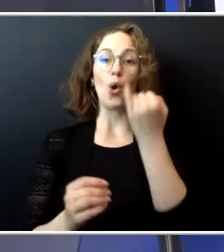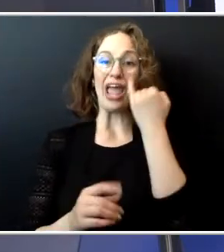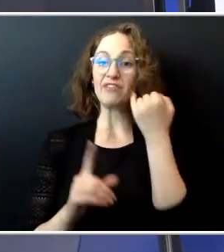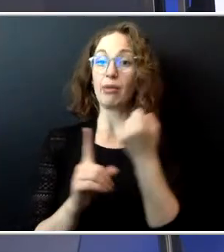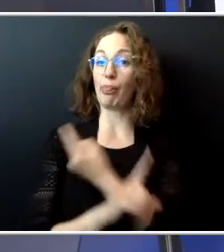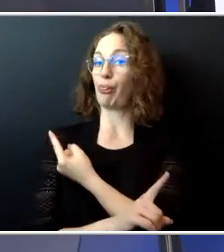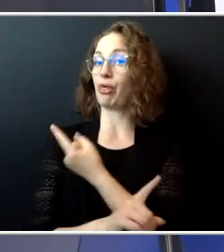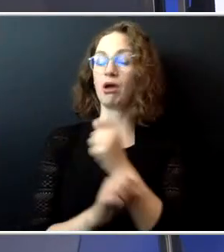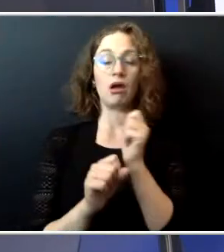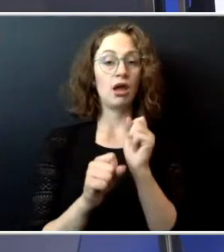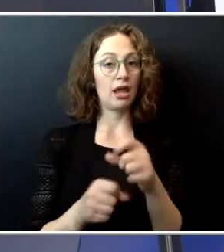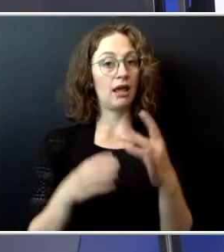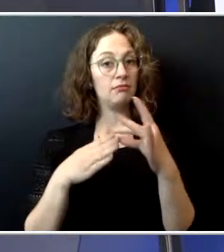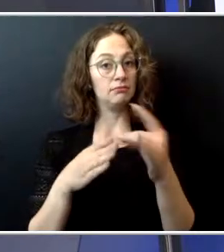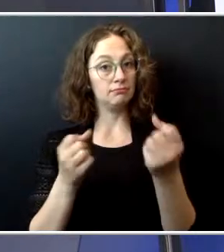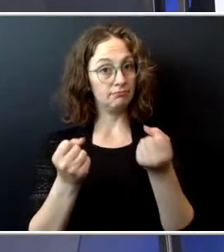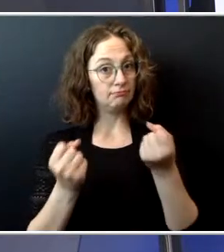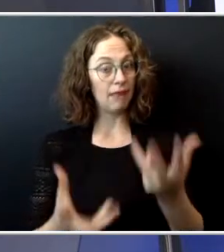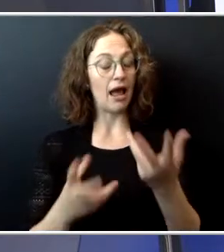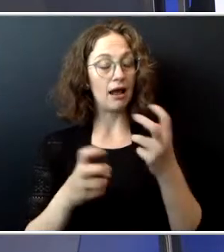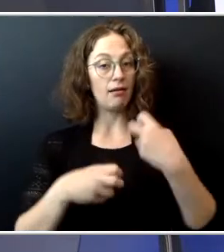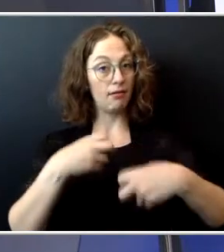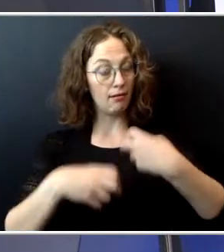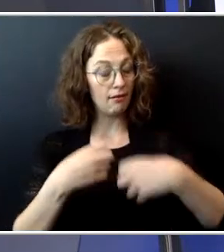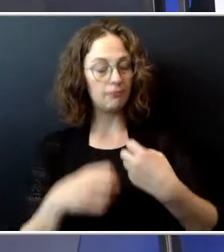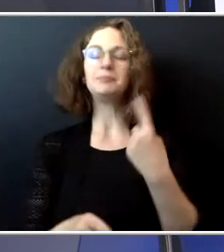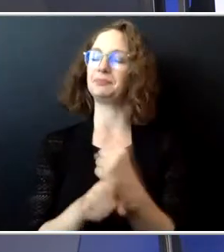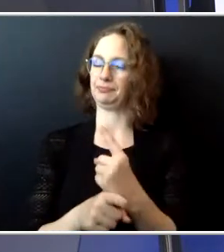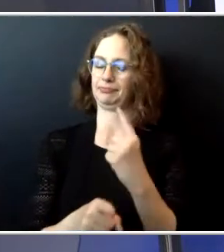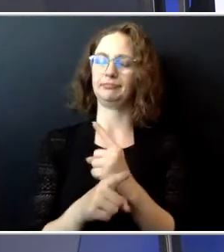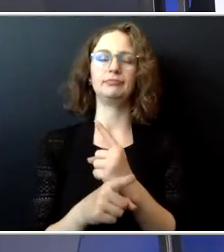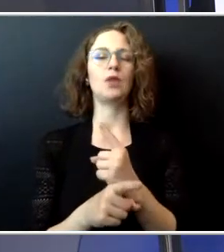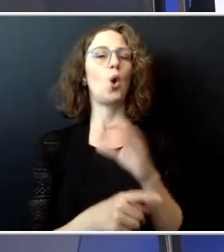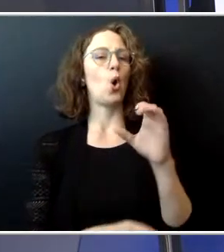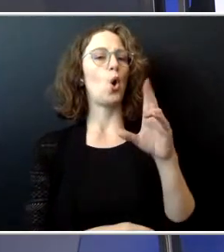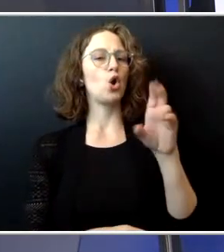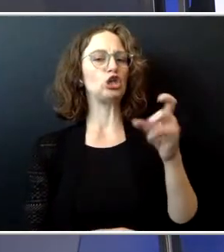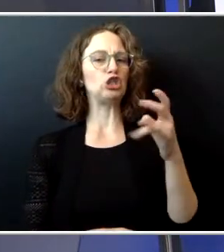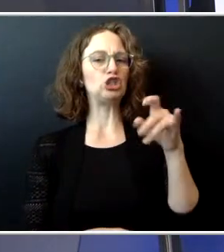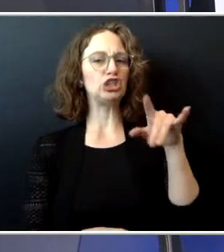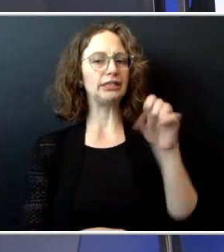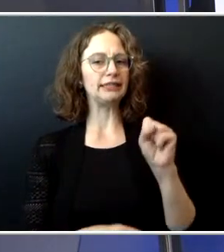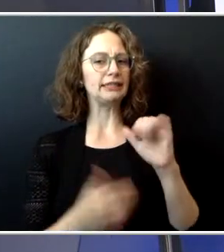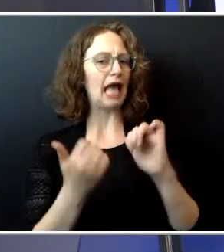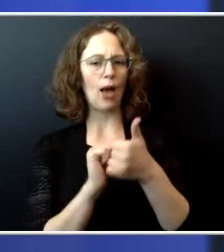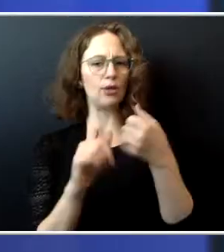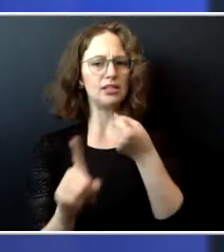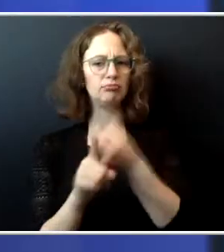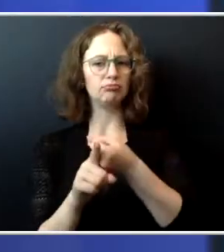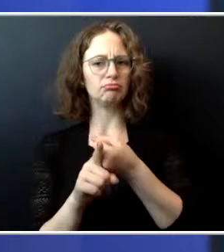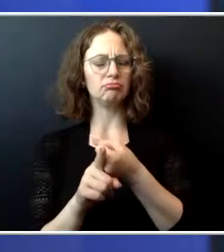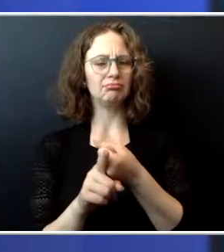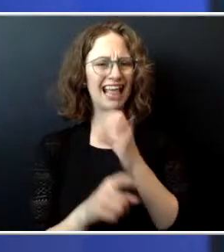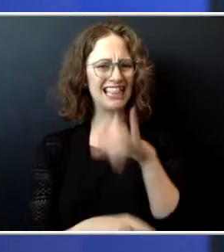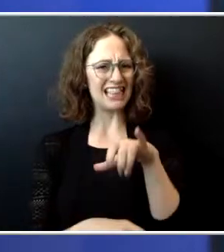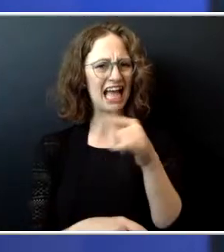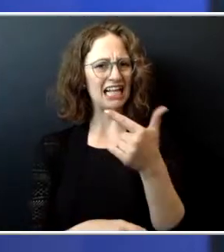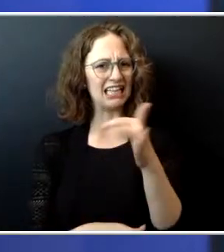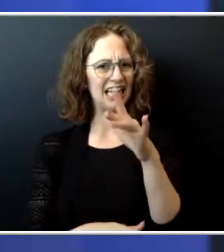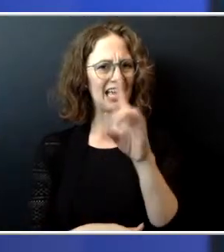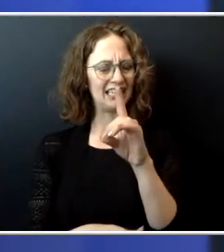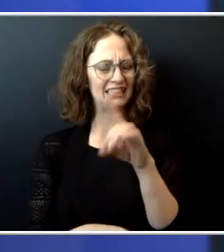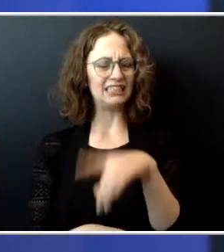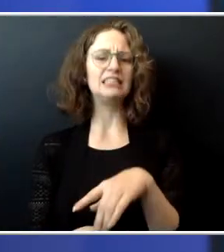the body. So how does Cushing's disease make the pituitary go kind of haywire? So for Cushing disease, it's